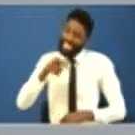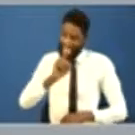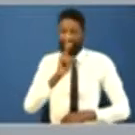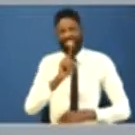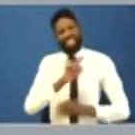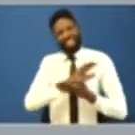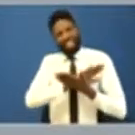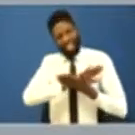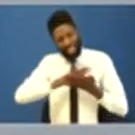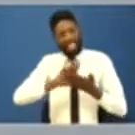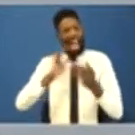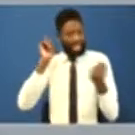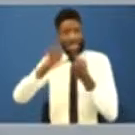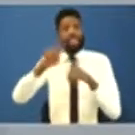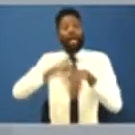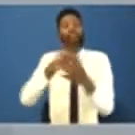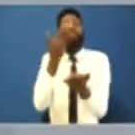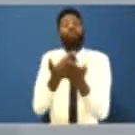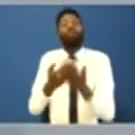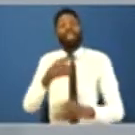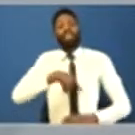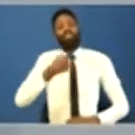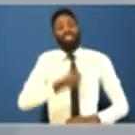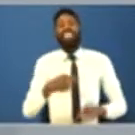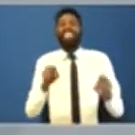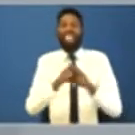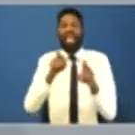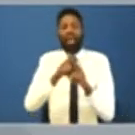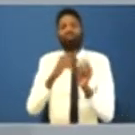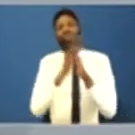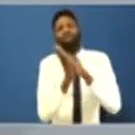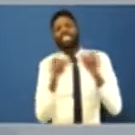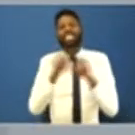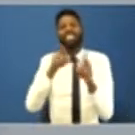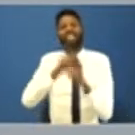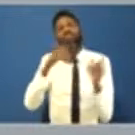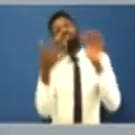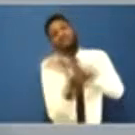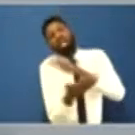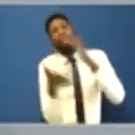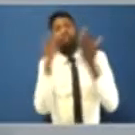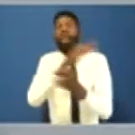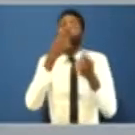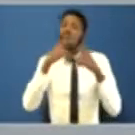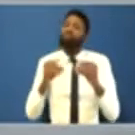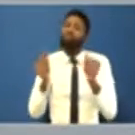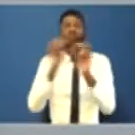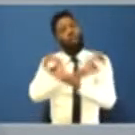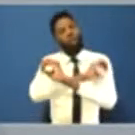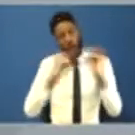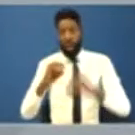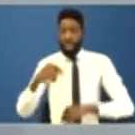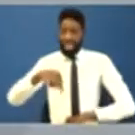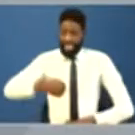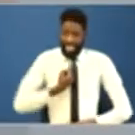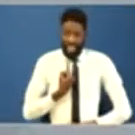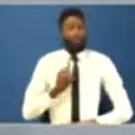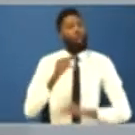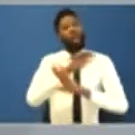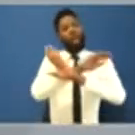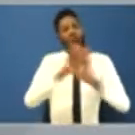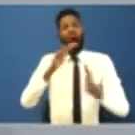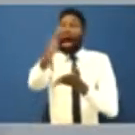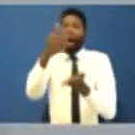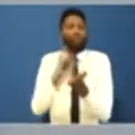proven guilty and then they just dance around that issue and that is not solved so on my part i will not appoint